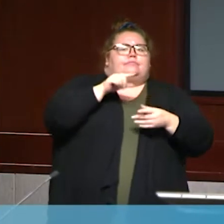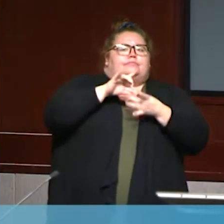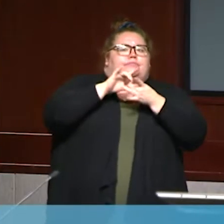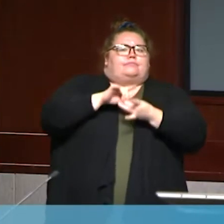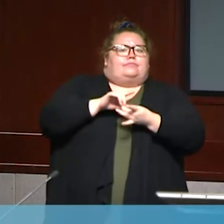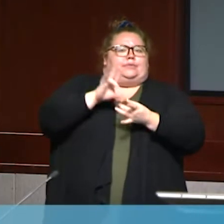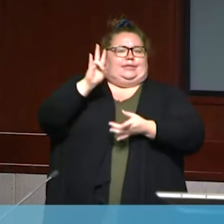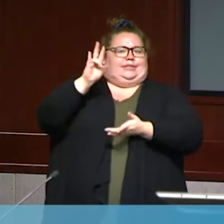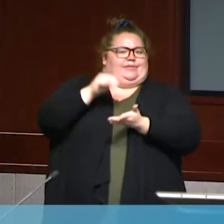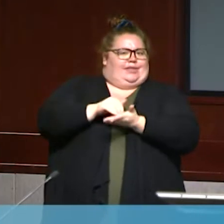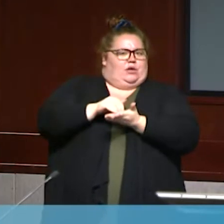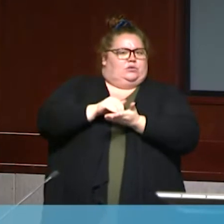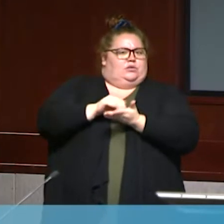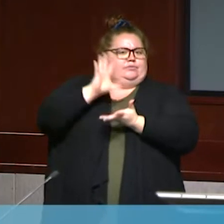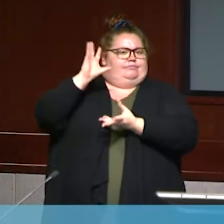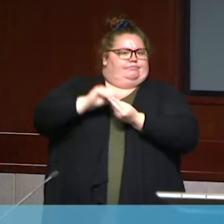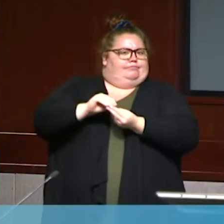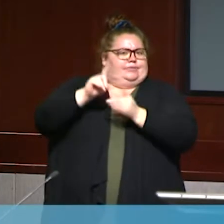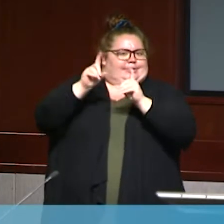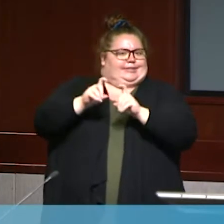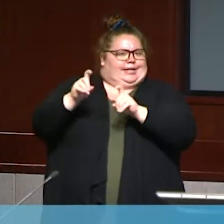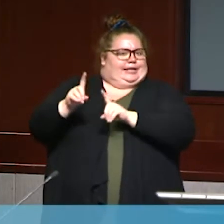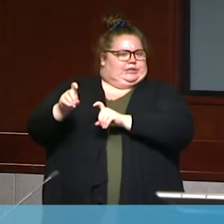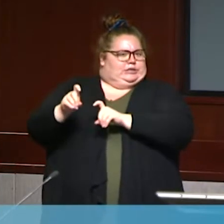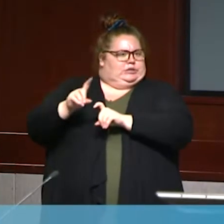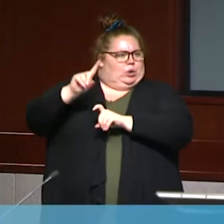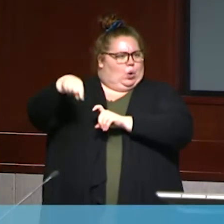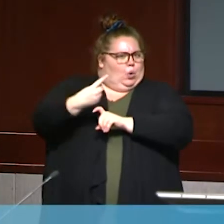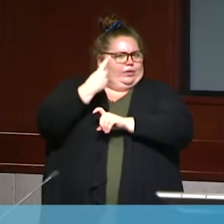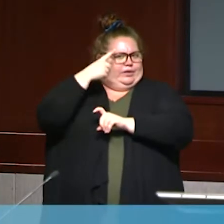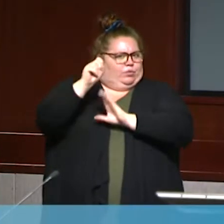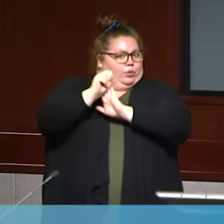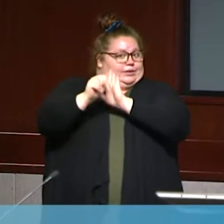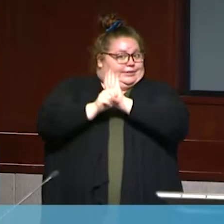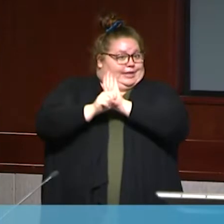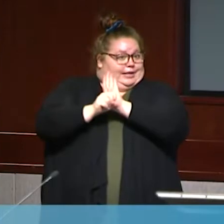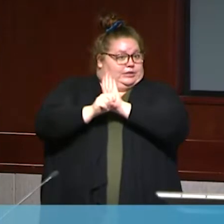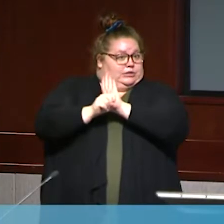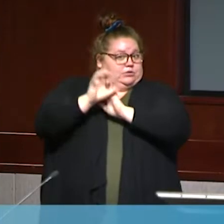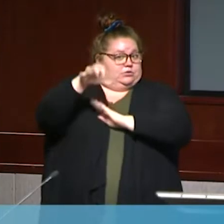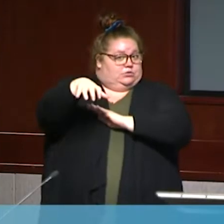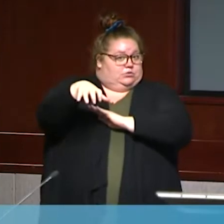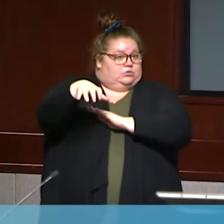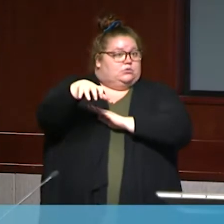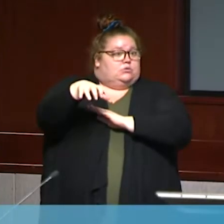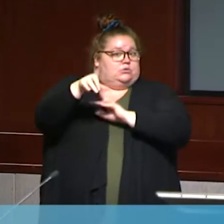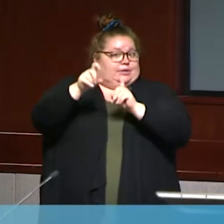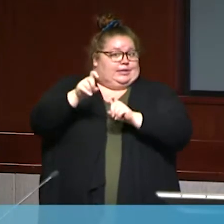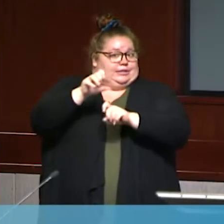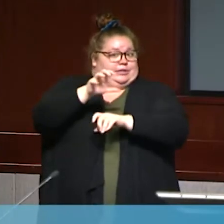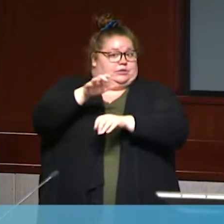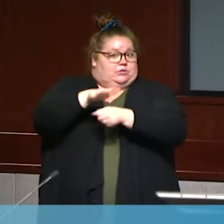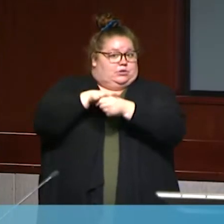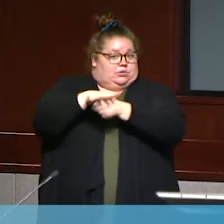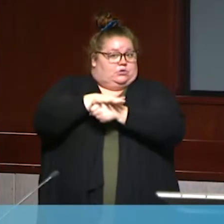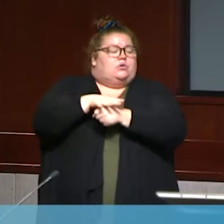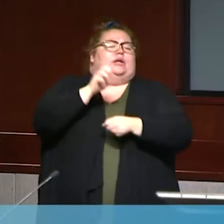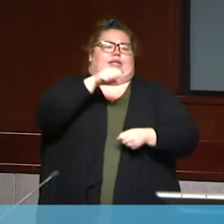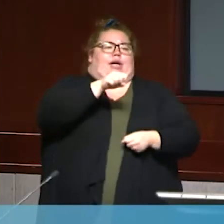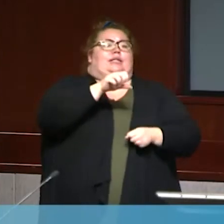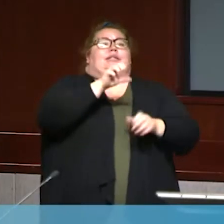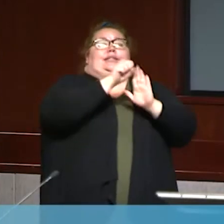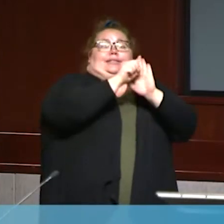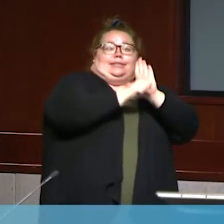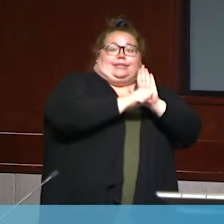7,000 total tests. That was just for the state sites, is that correct? Or Yeah, that is the state and county sites combined. Since they